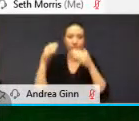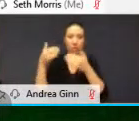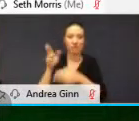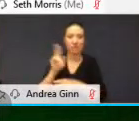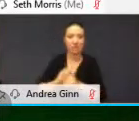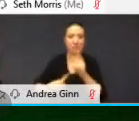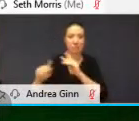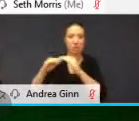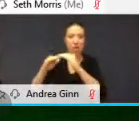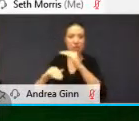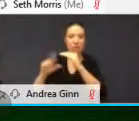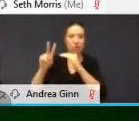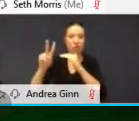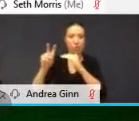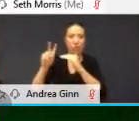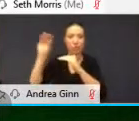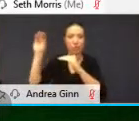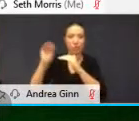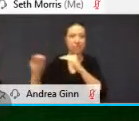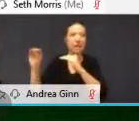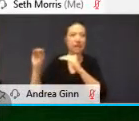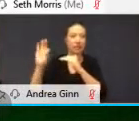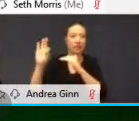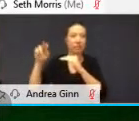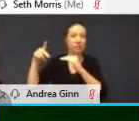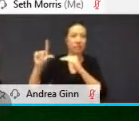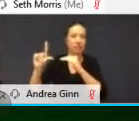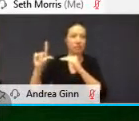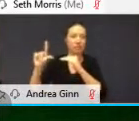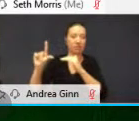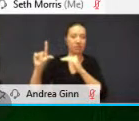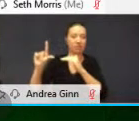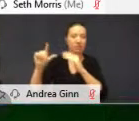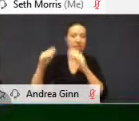200% of poverty. And then the very last slide